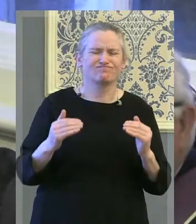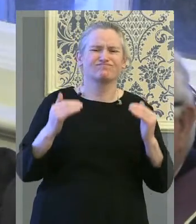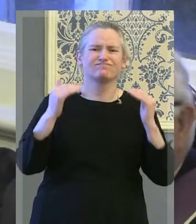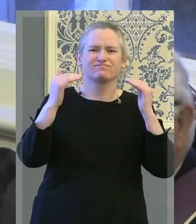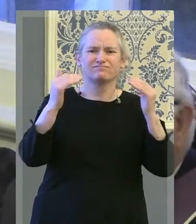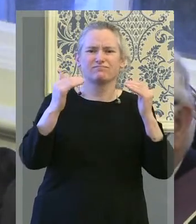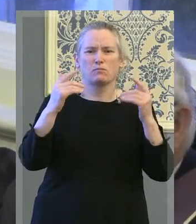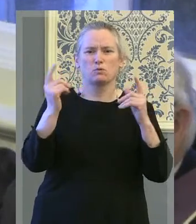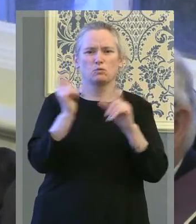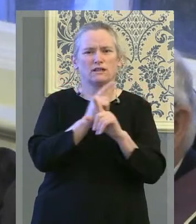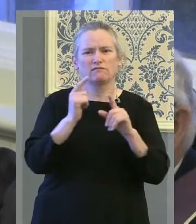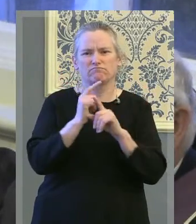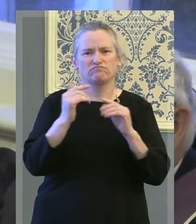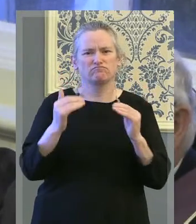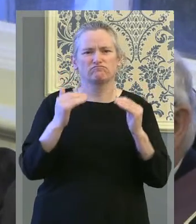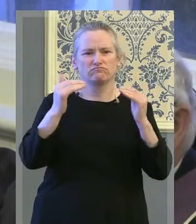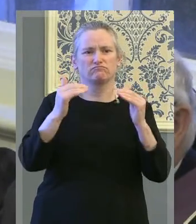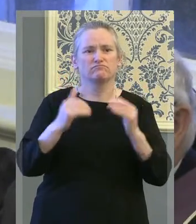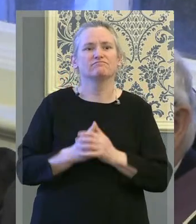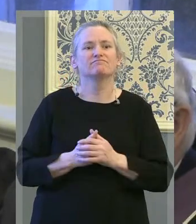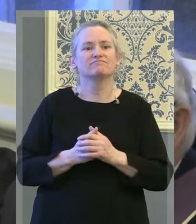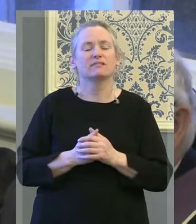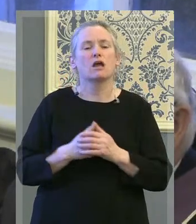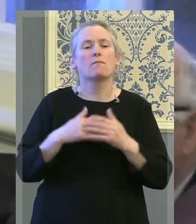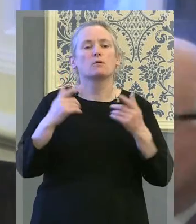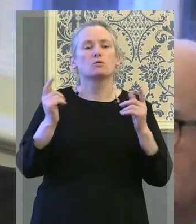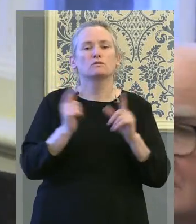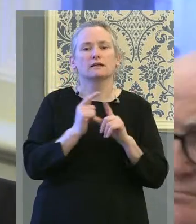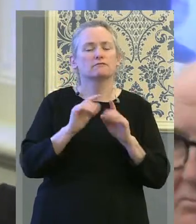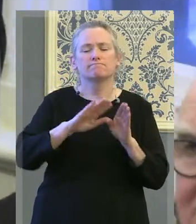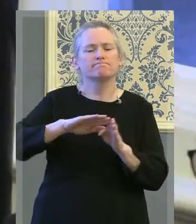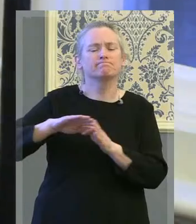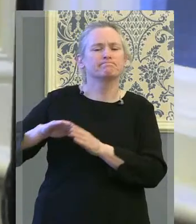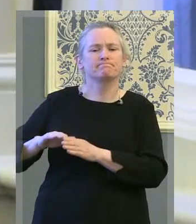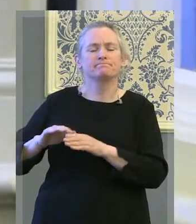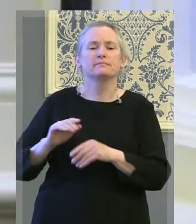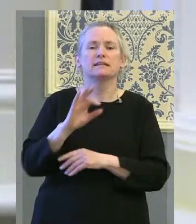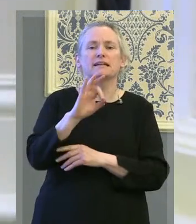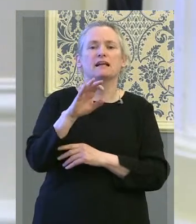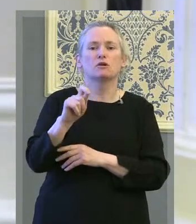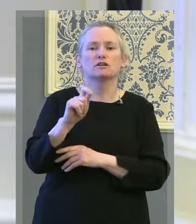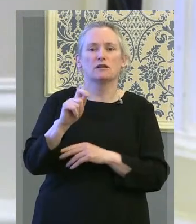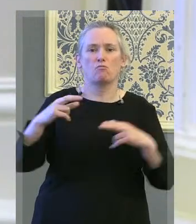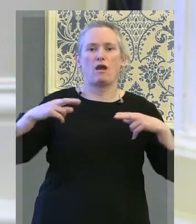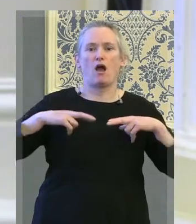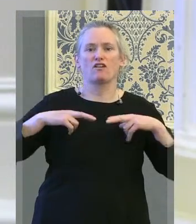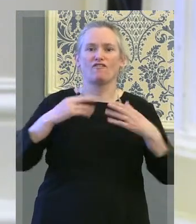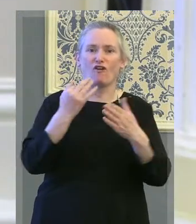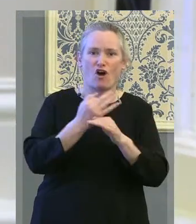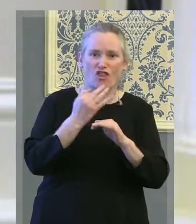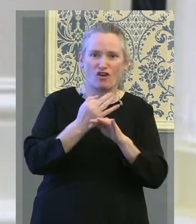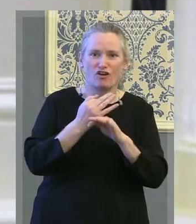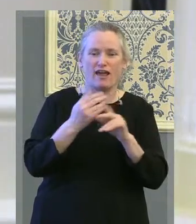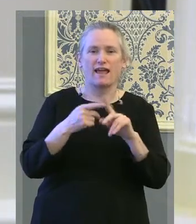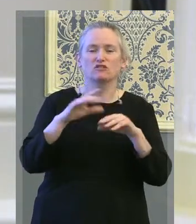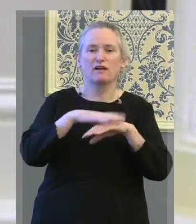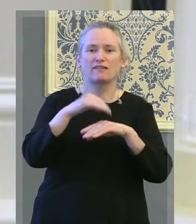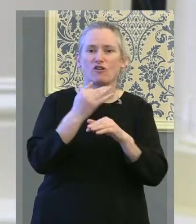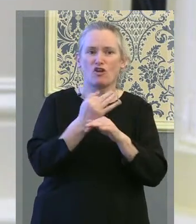in music lore. Music aside, Gilbert is a proud father and